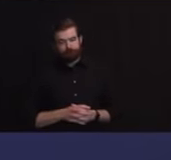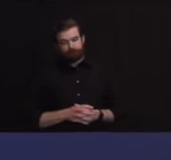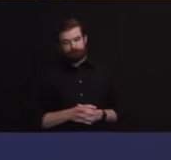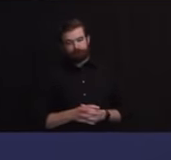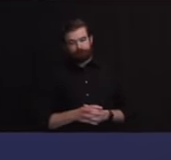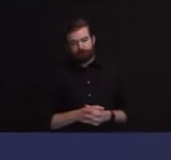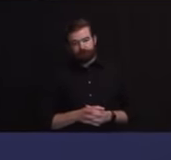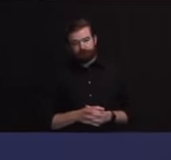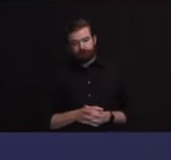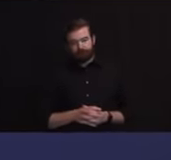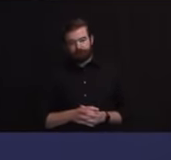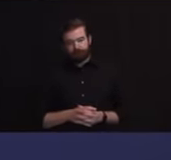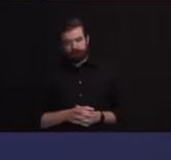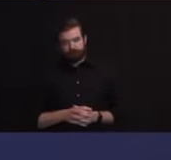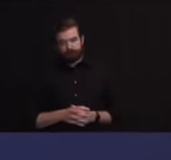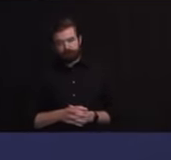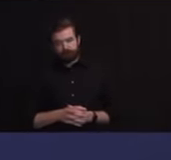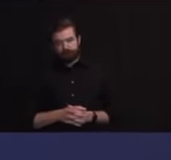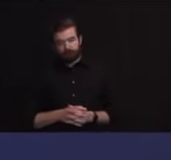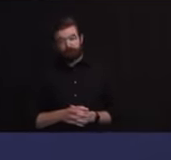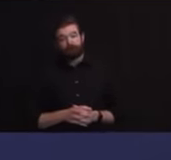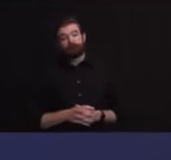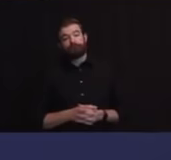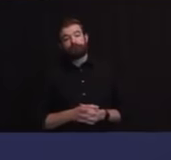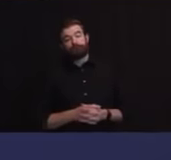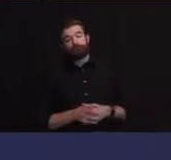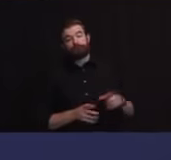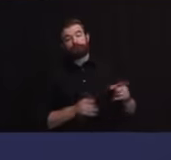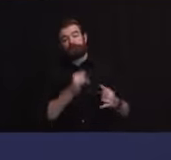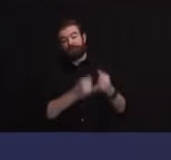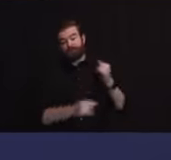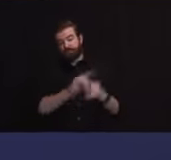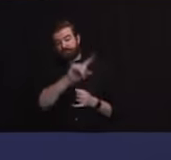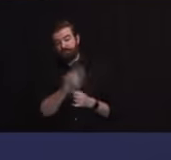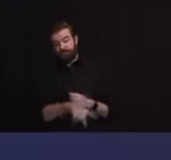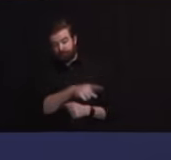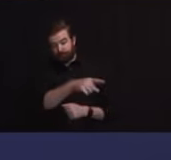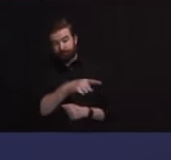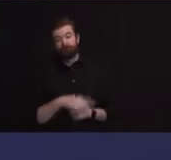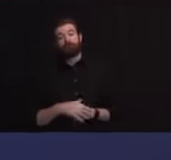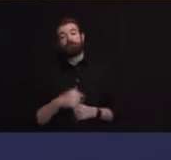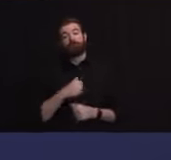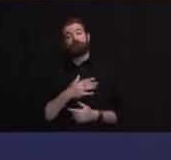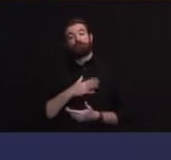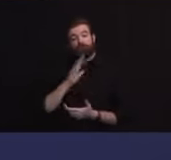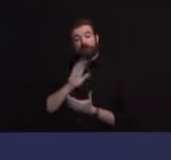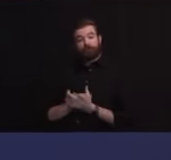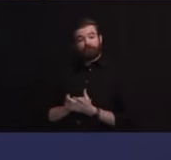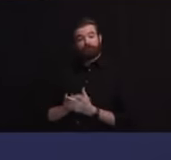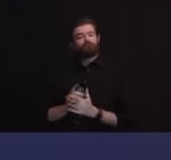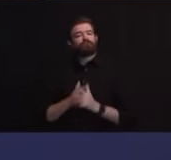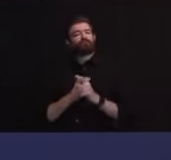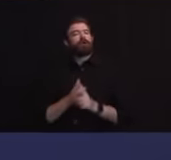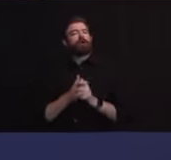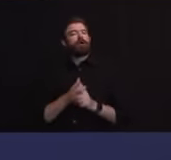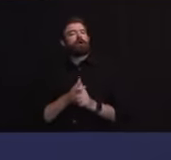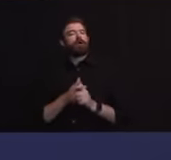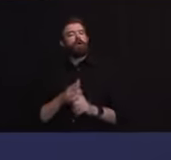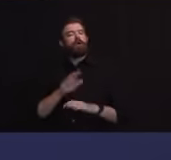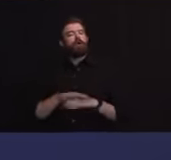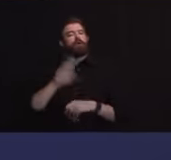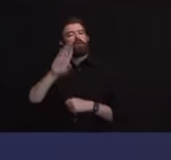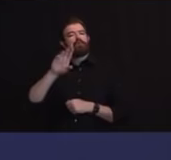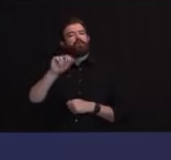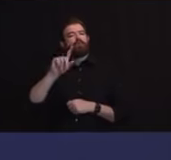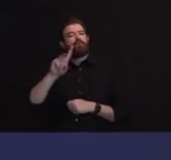On the last one, I think about that, actually. Tammy and I went running on the boardwalk in Atlantic City yesterday. And when we run, it's just the two of us, and then we've